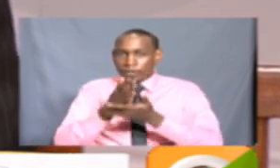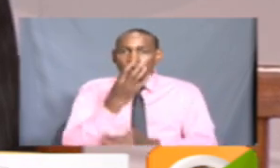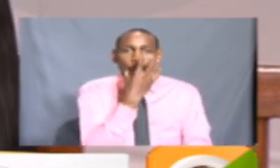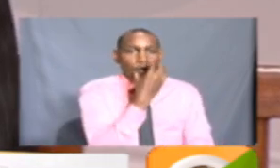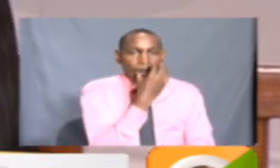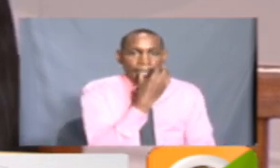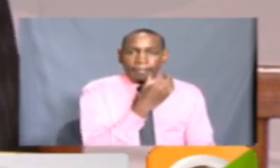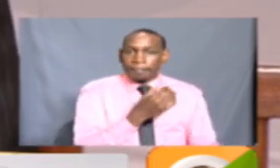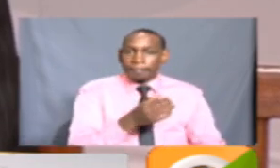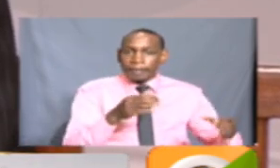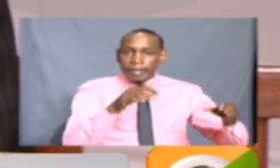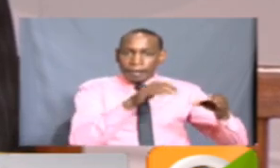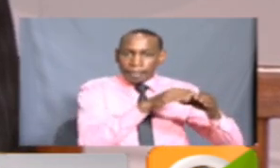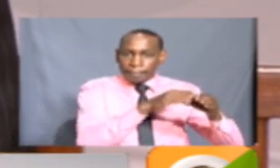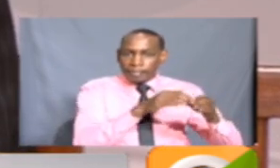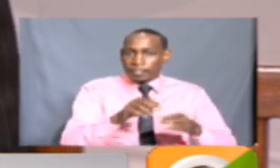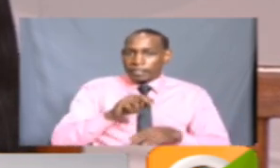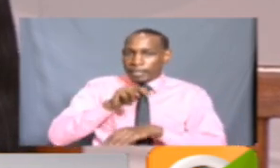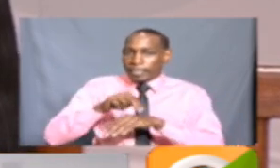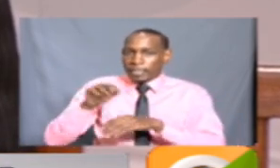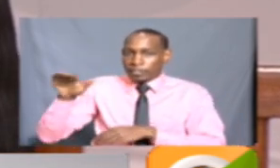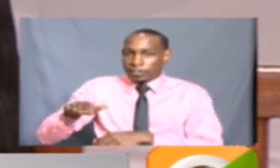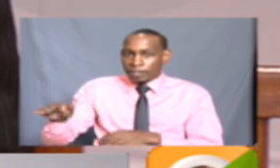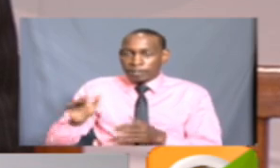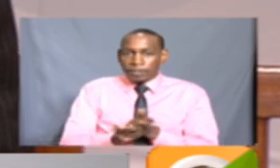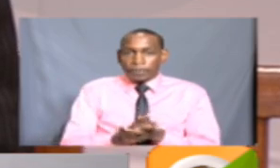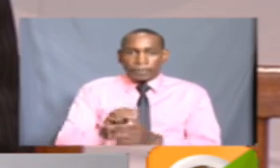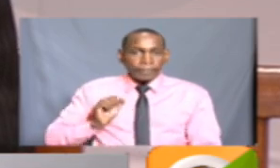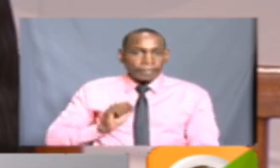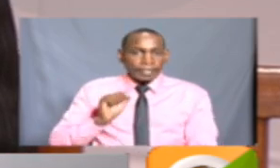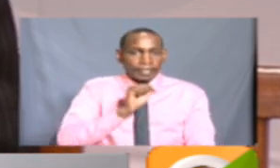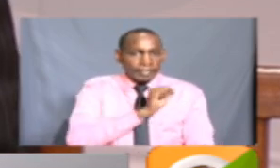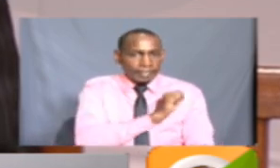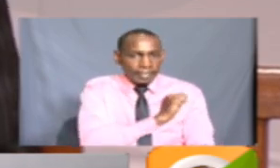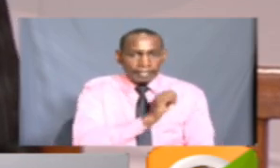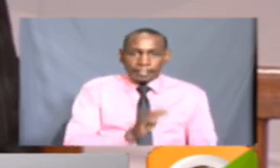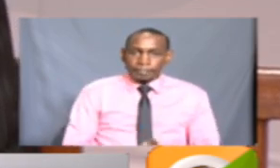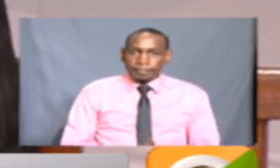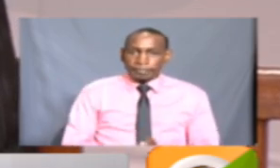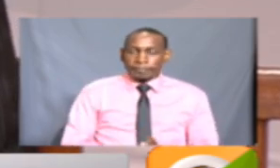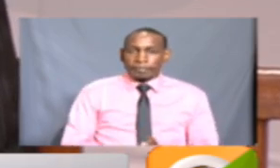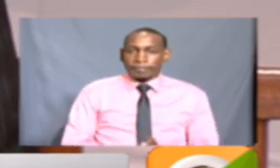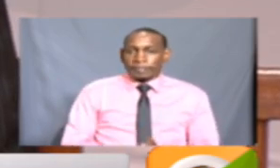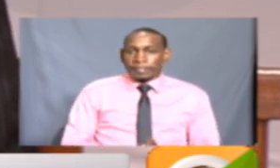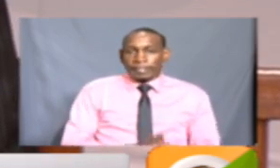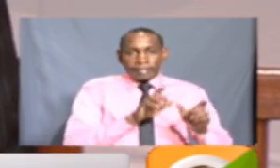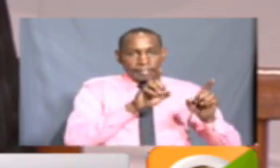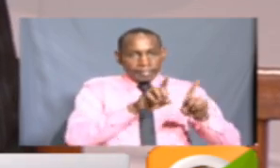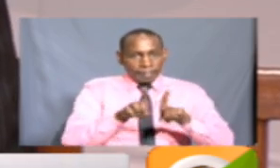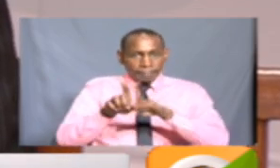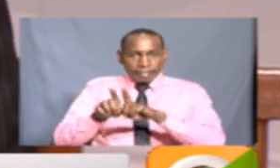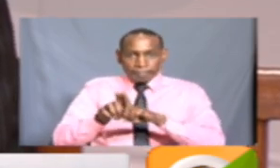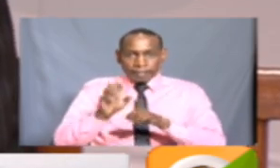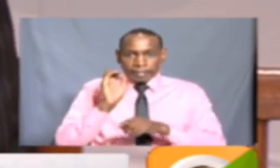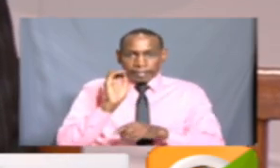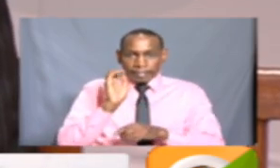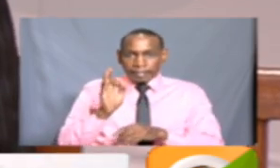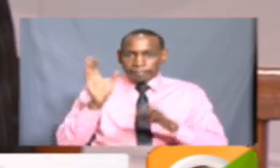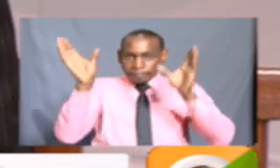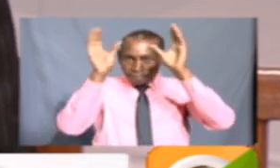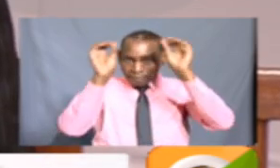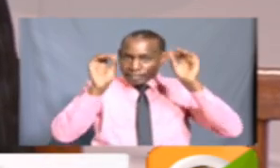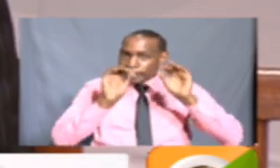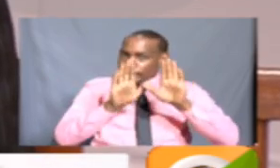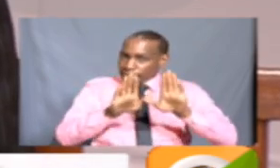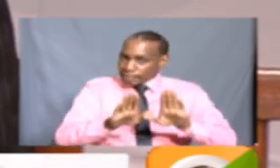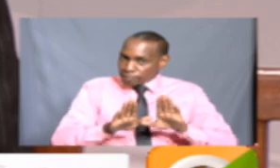ODM people in the National Assembly and in the Senate. Yeah. And so if this president does not watch out, he